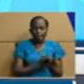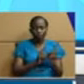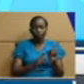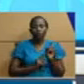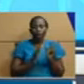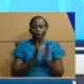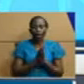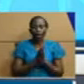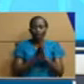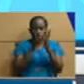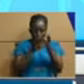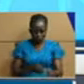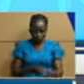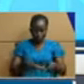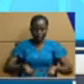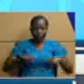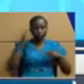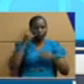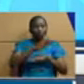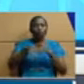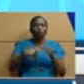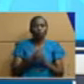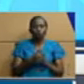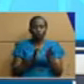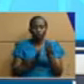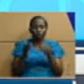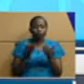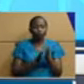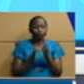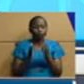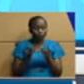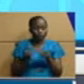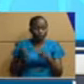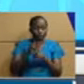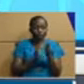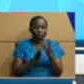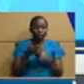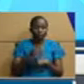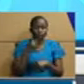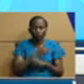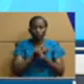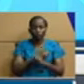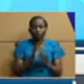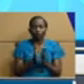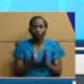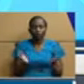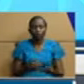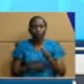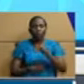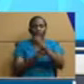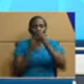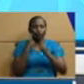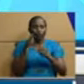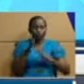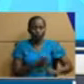for all, with the objectives to increase access to social security, enhance care, protection and support for vulnerable